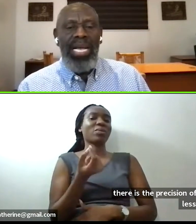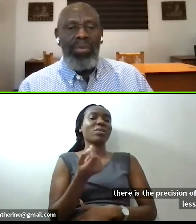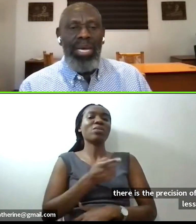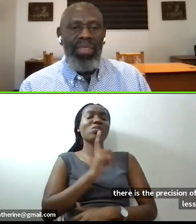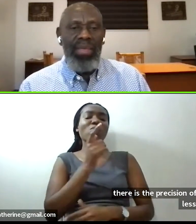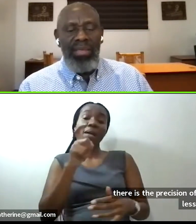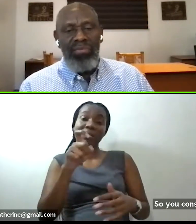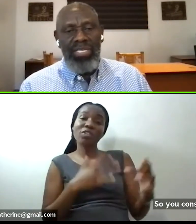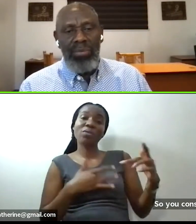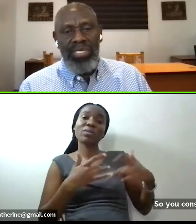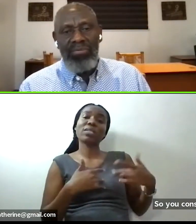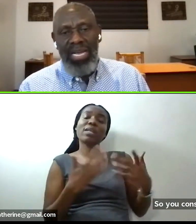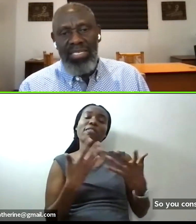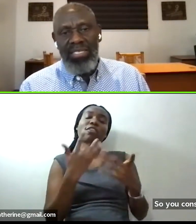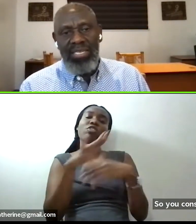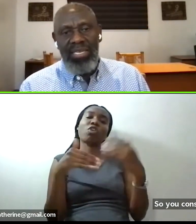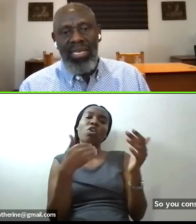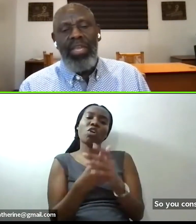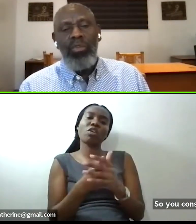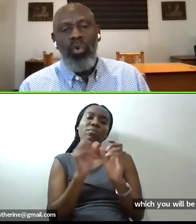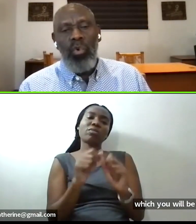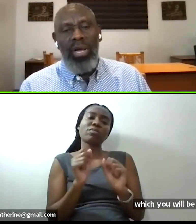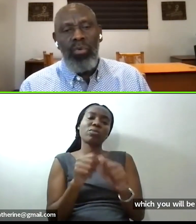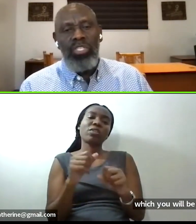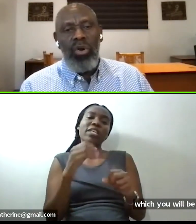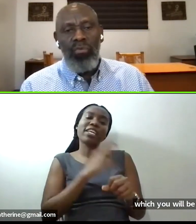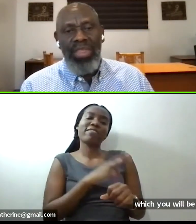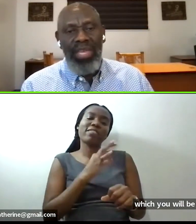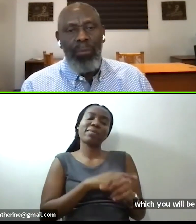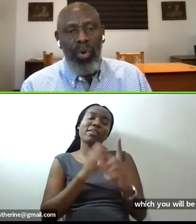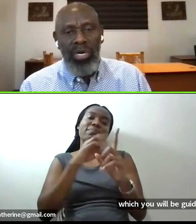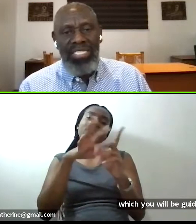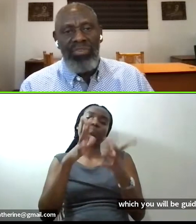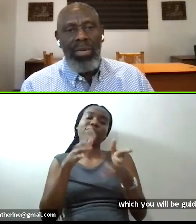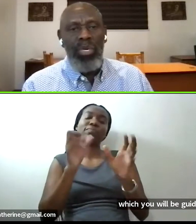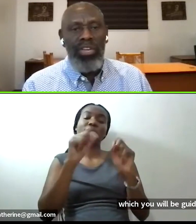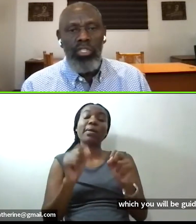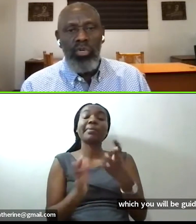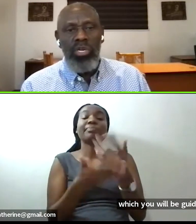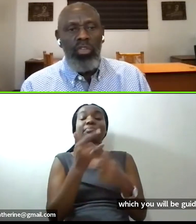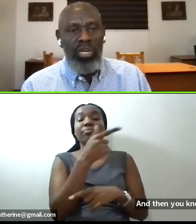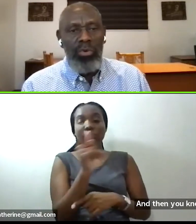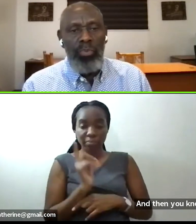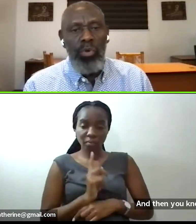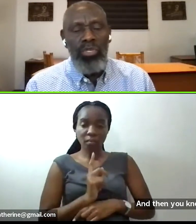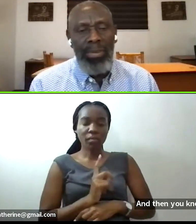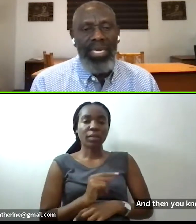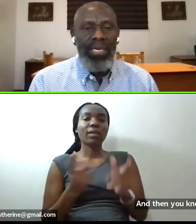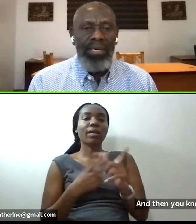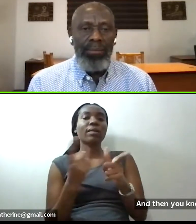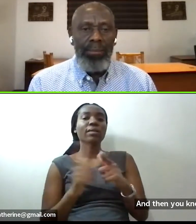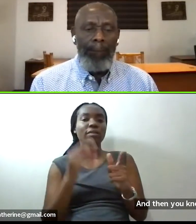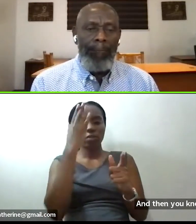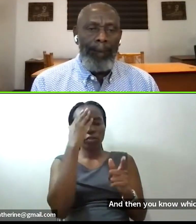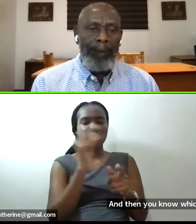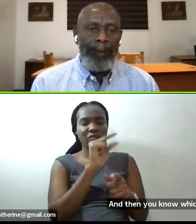you will be guided by the investment advisors, and then you know which of the products available in the region you can put your money